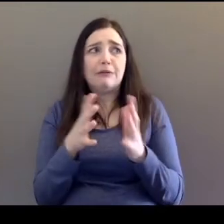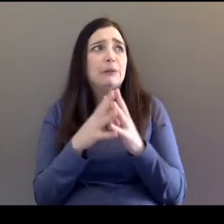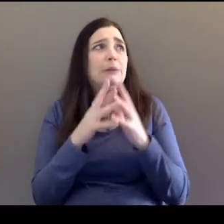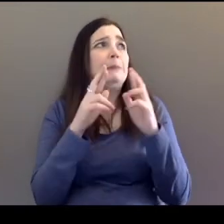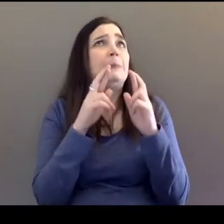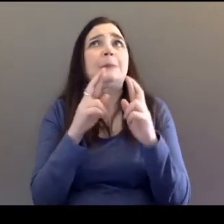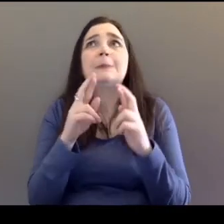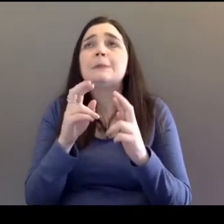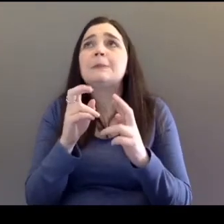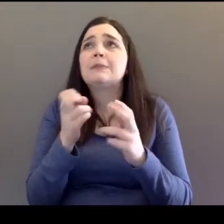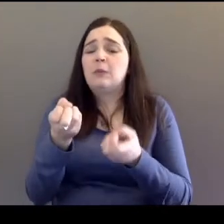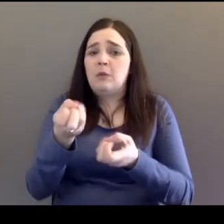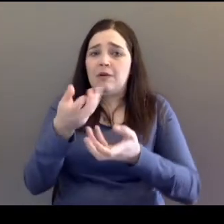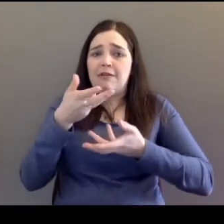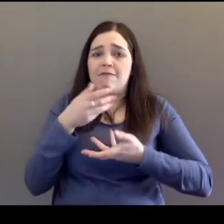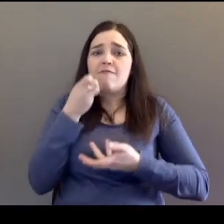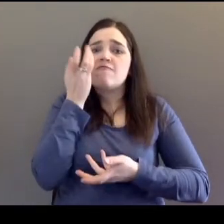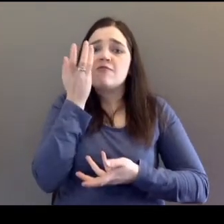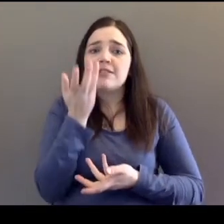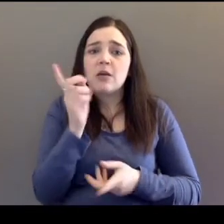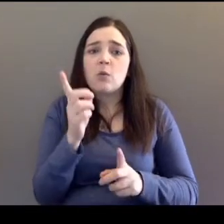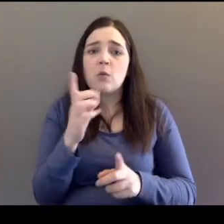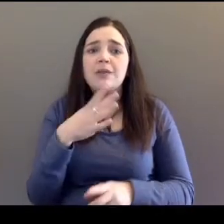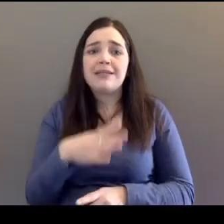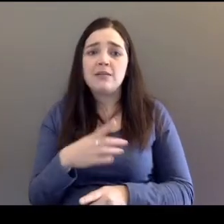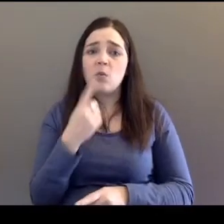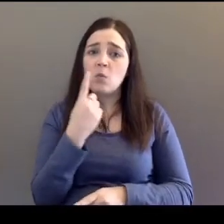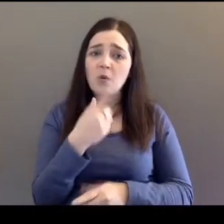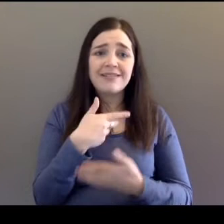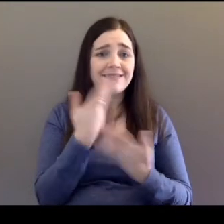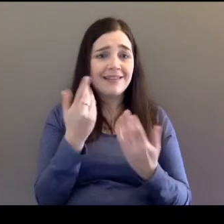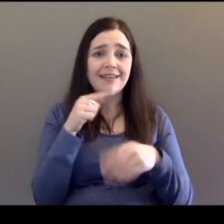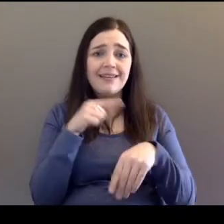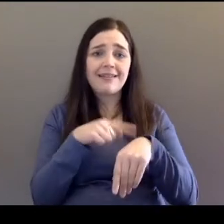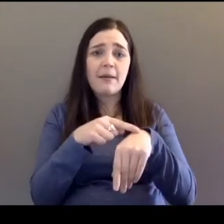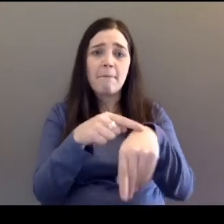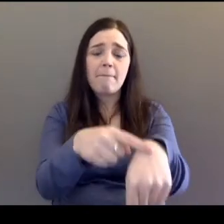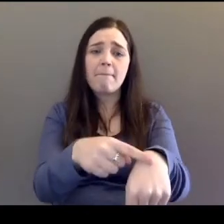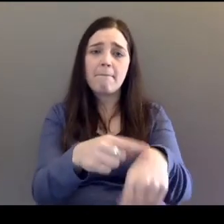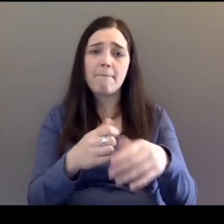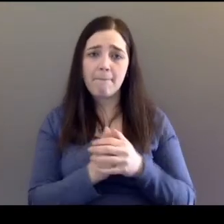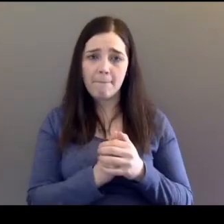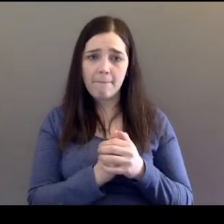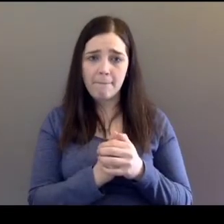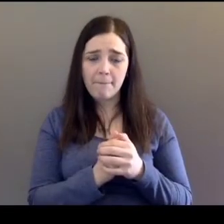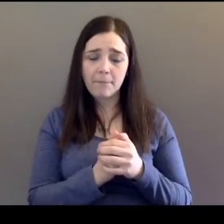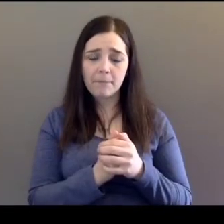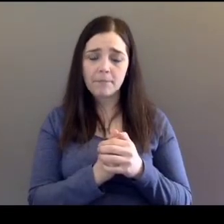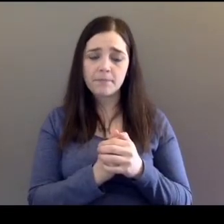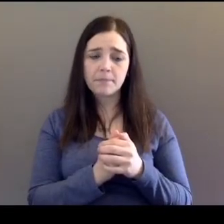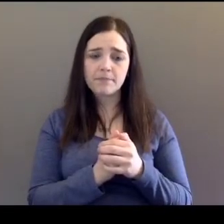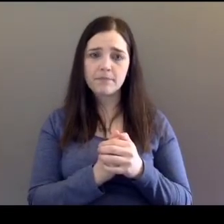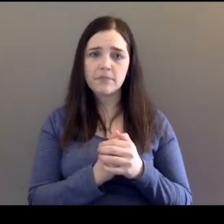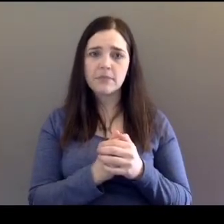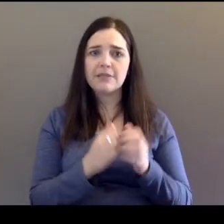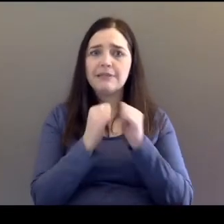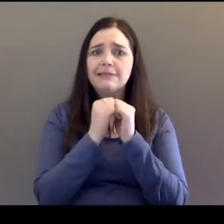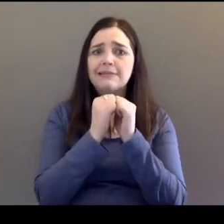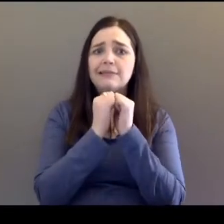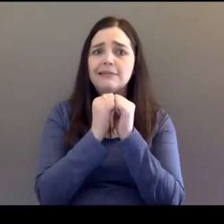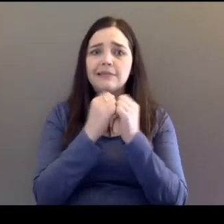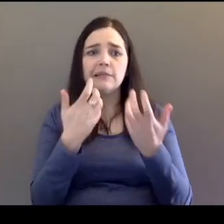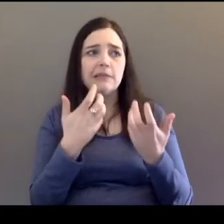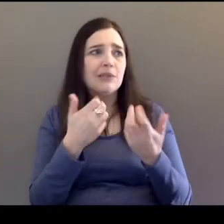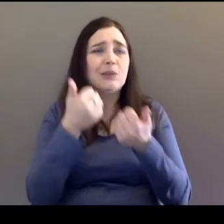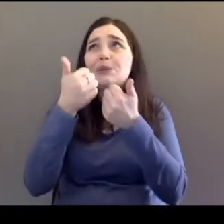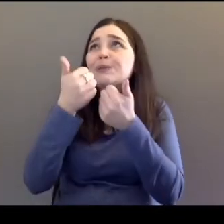what they needed, the manna, one day at a time. One day at a time. Appreciating His